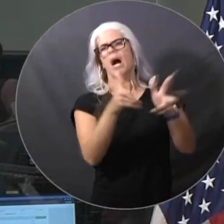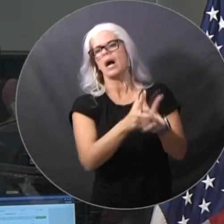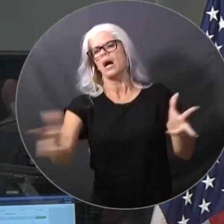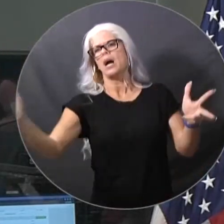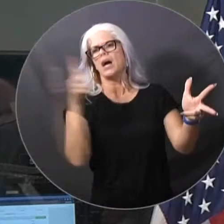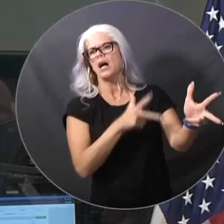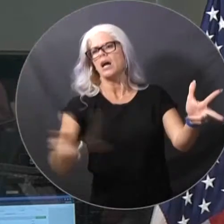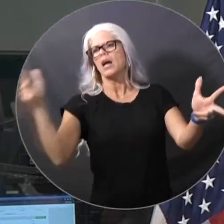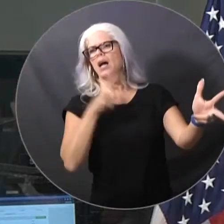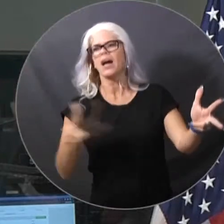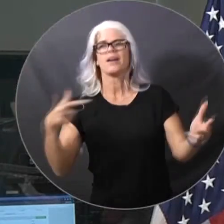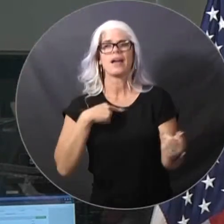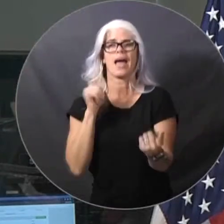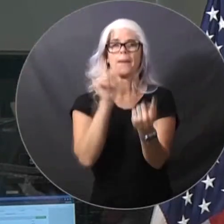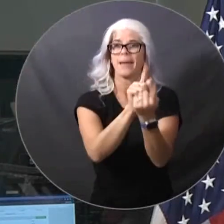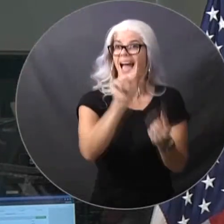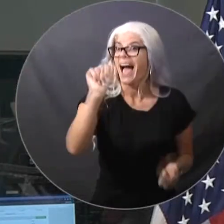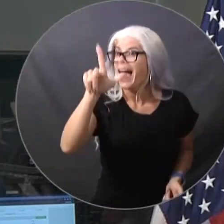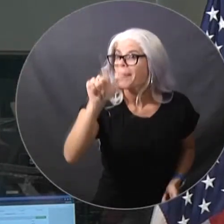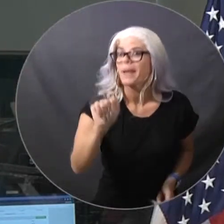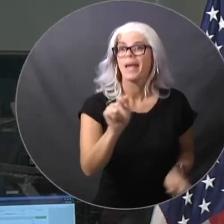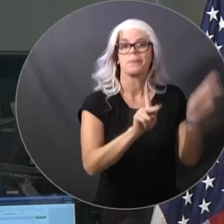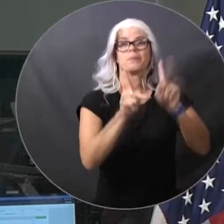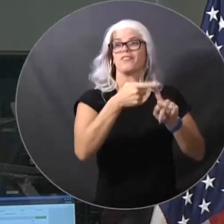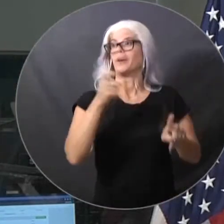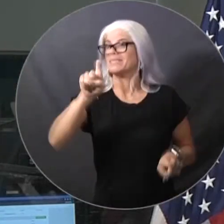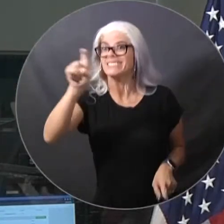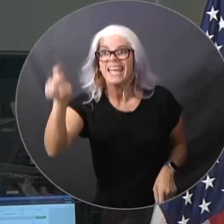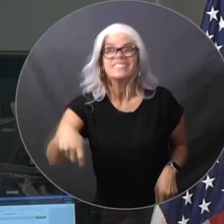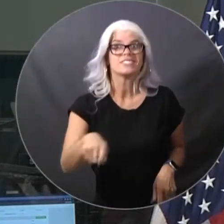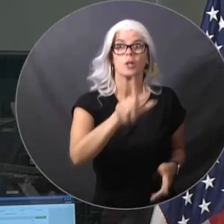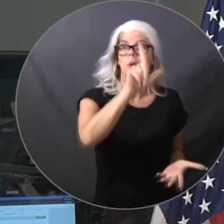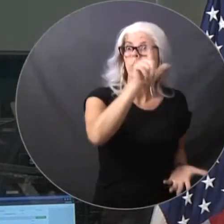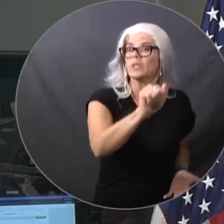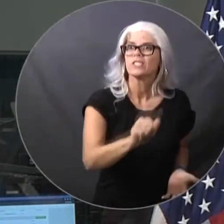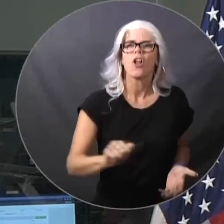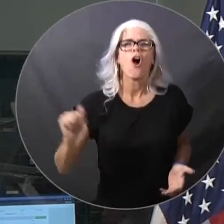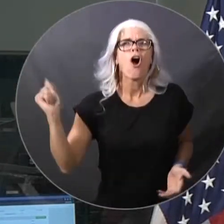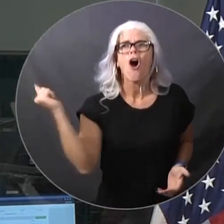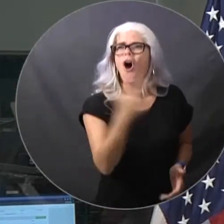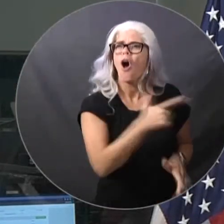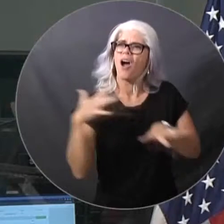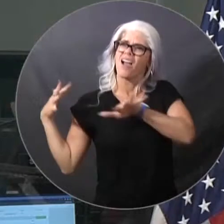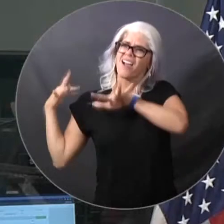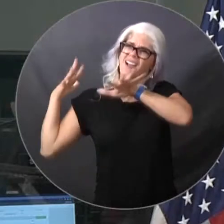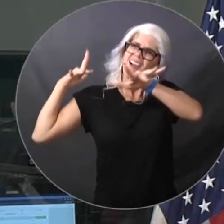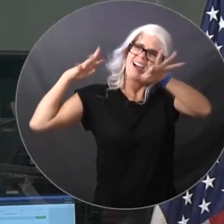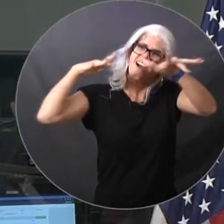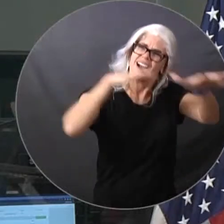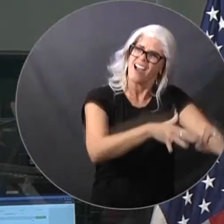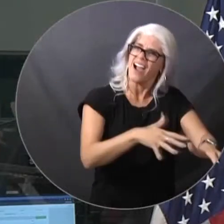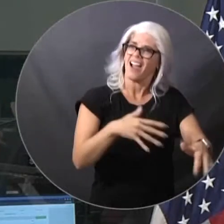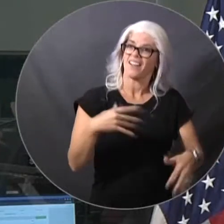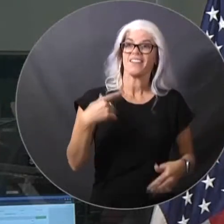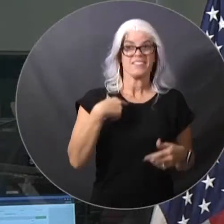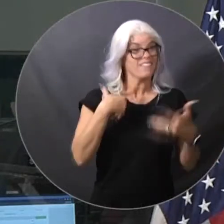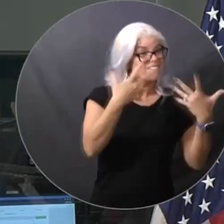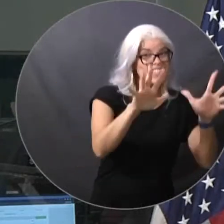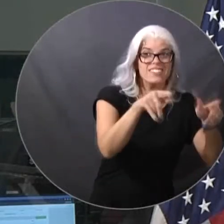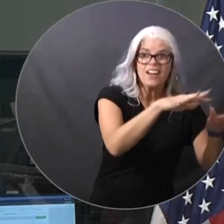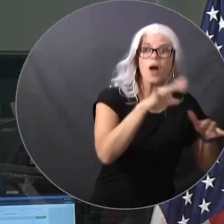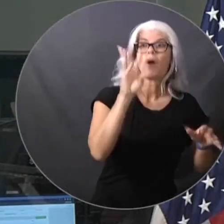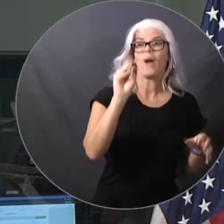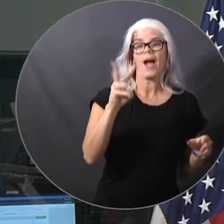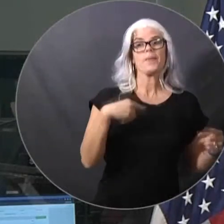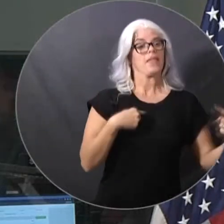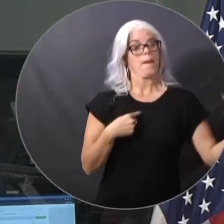from Texas, from Louisiana. They're all coming to Florida. When we were driving back to Tallahassee from Lake City, I saw